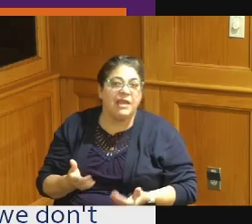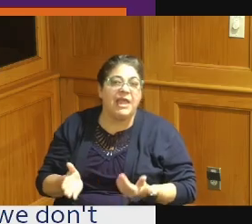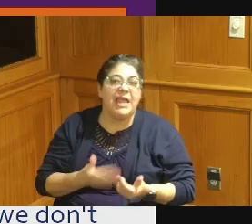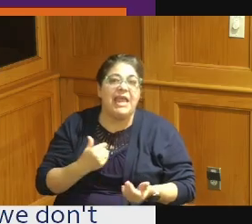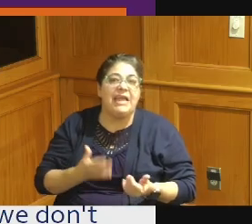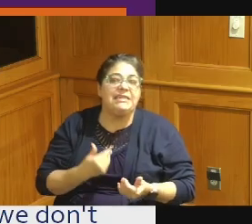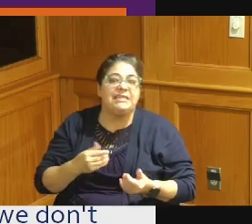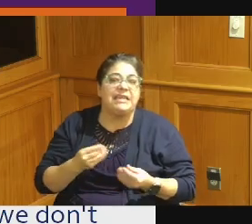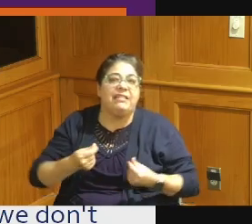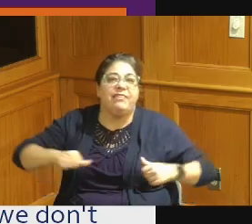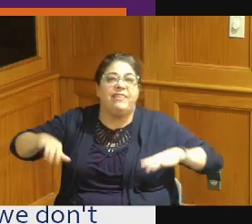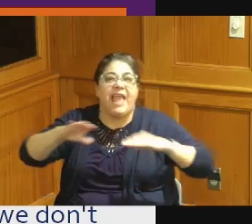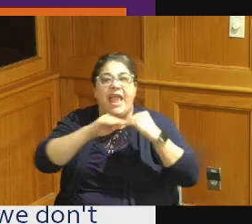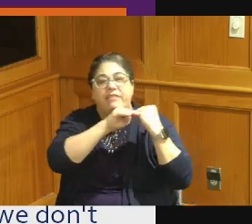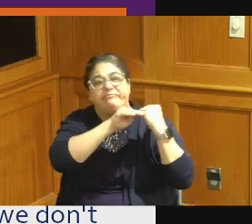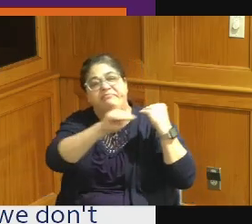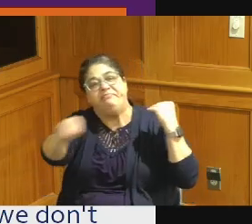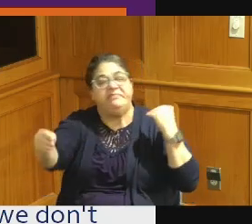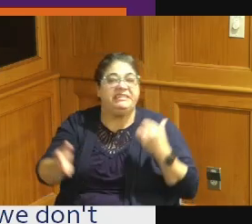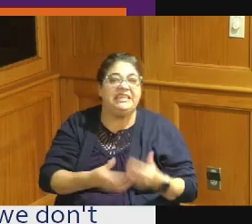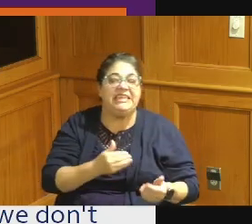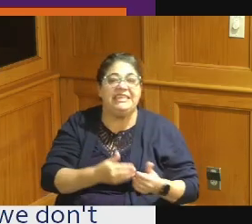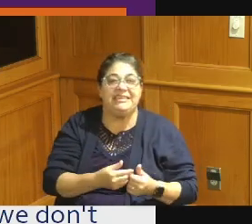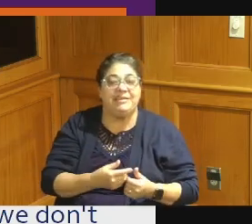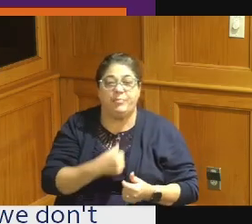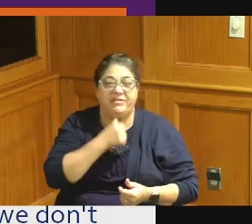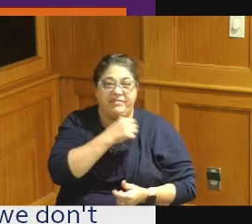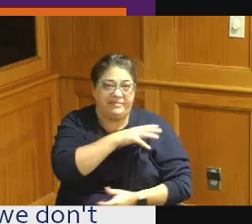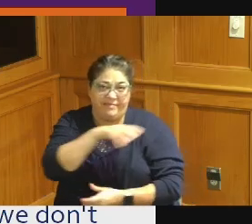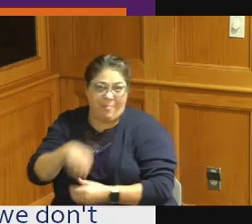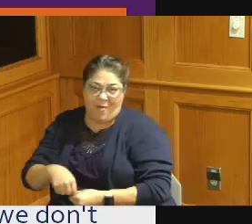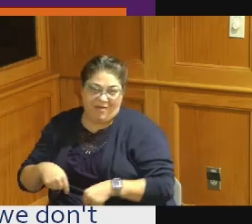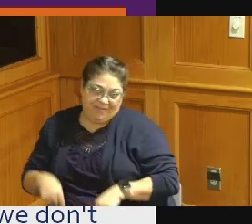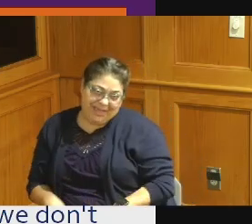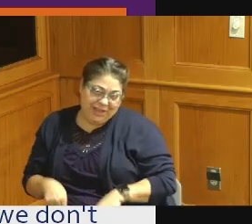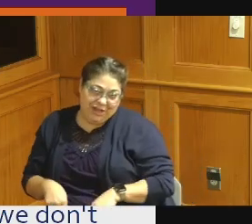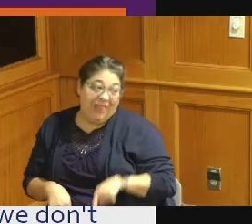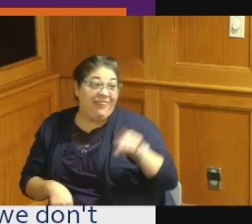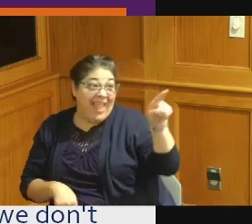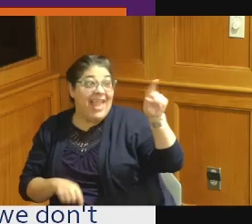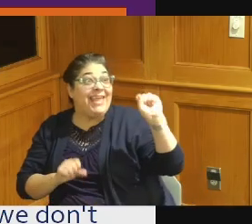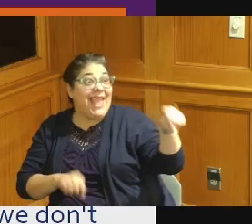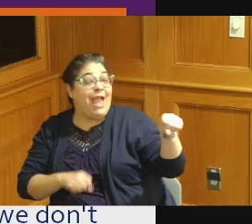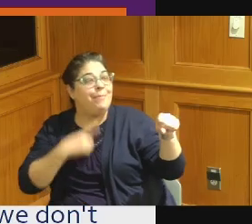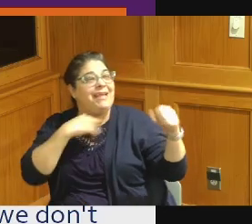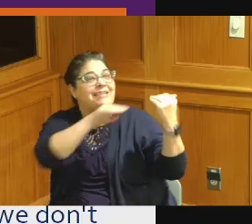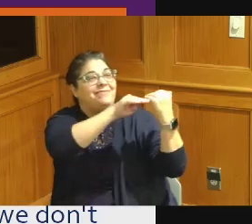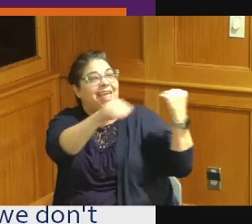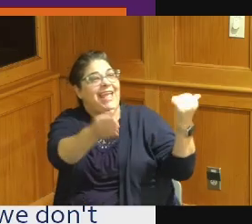to develop land that's available, and that's just not part of the reality in Hamilton County.